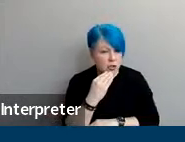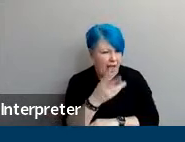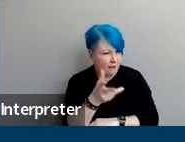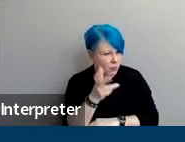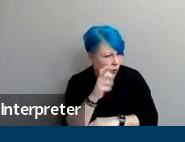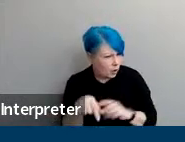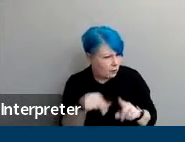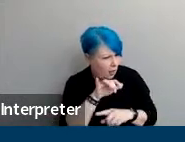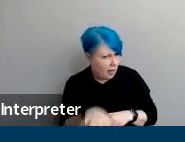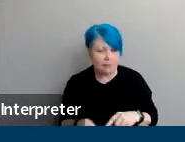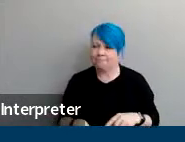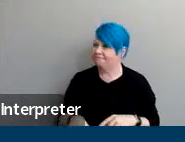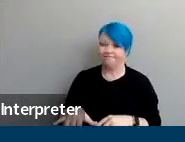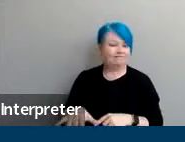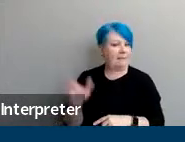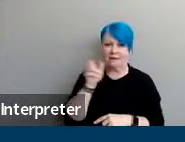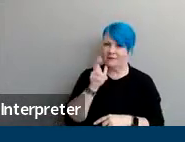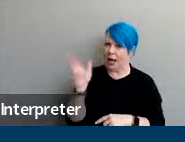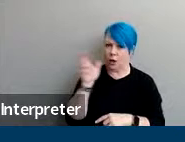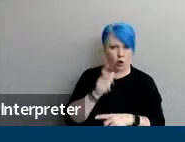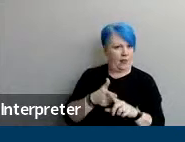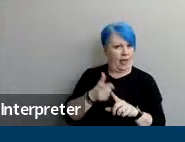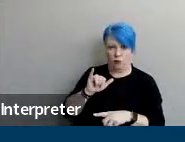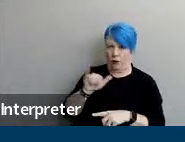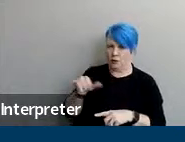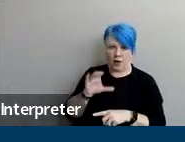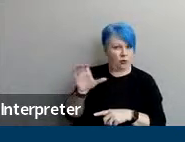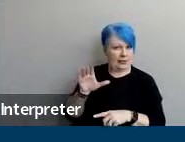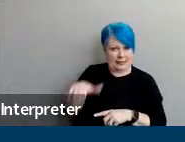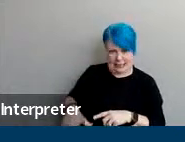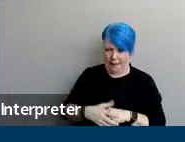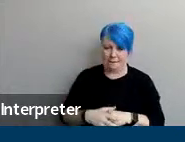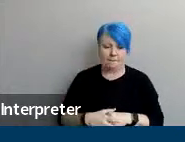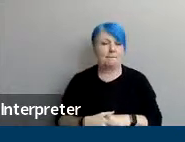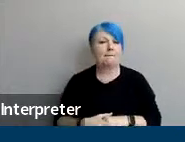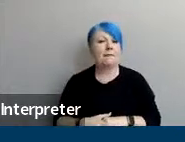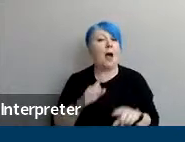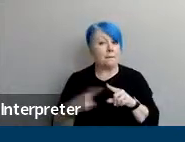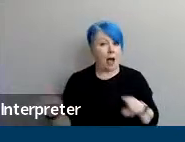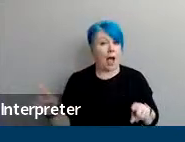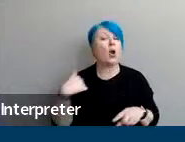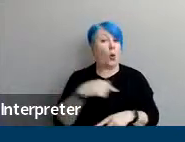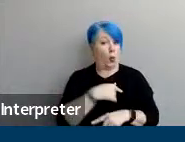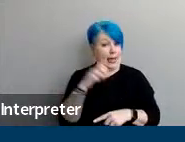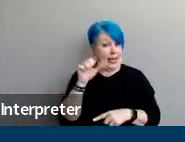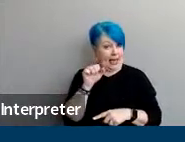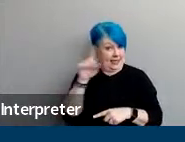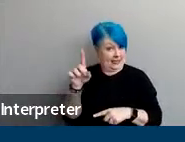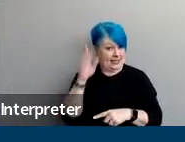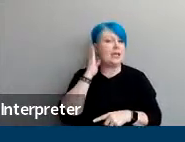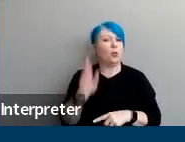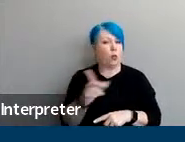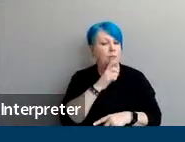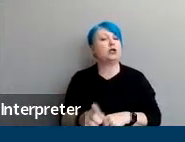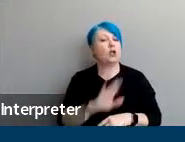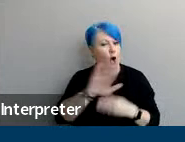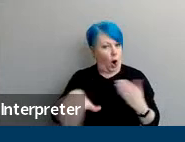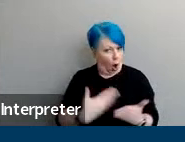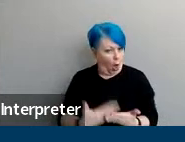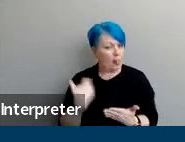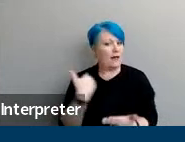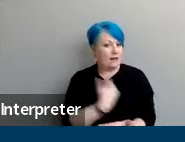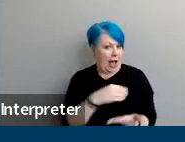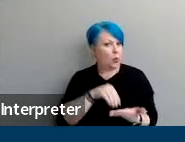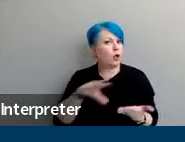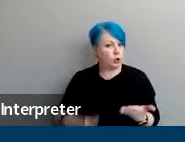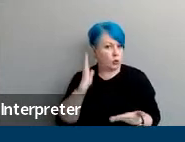Jeff City if they're going to mandate that everyone receives free breakfast and lunch, but this district will make sure that all of our students have in our schools free breakfast.